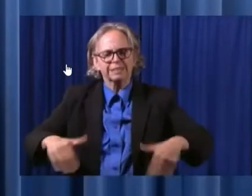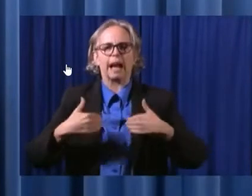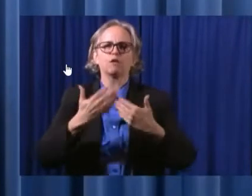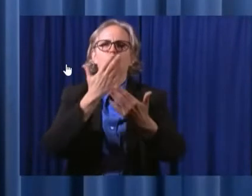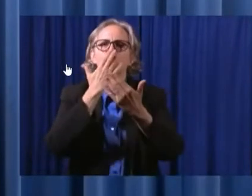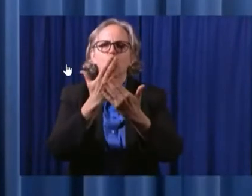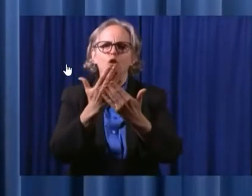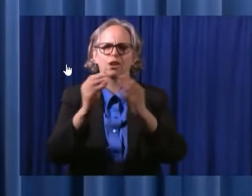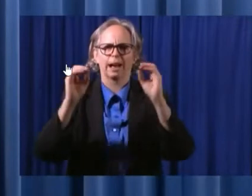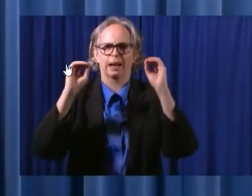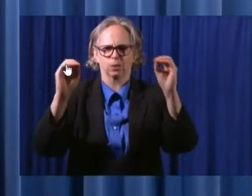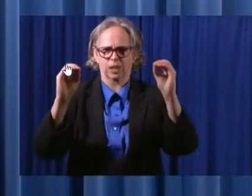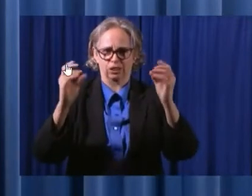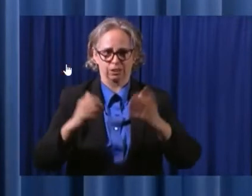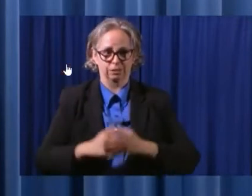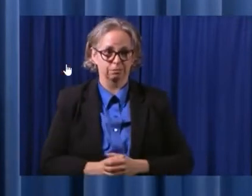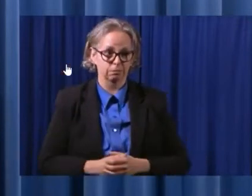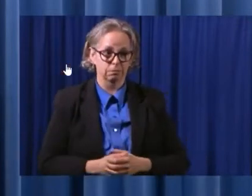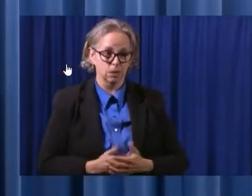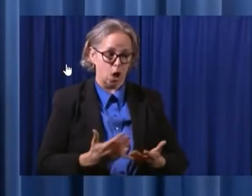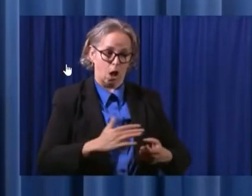control, state interest